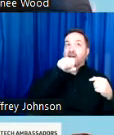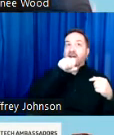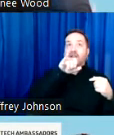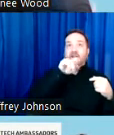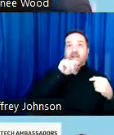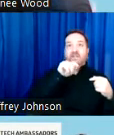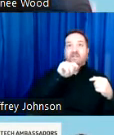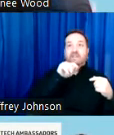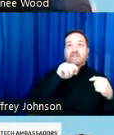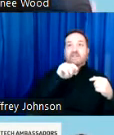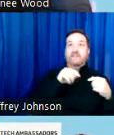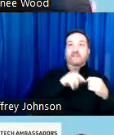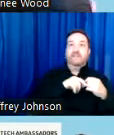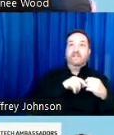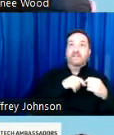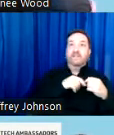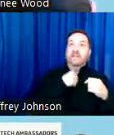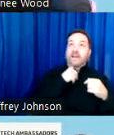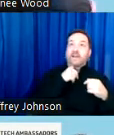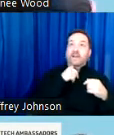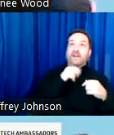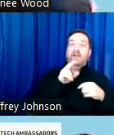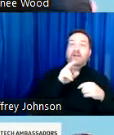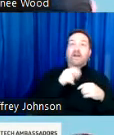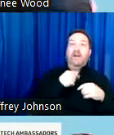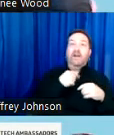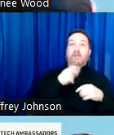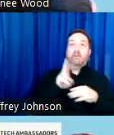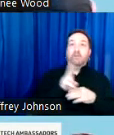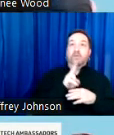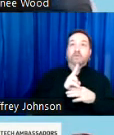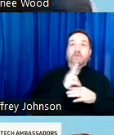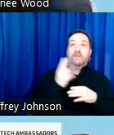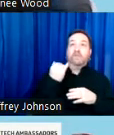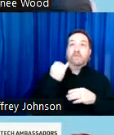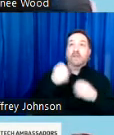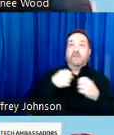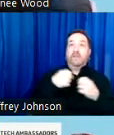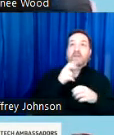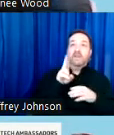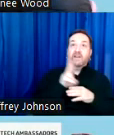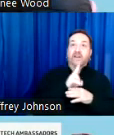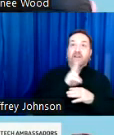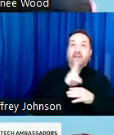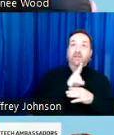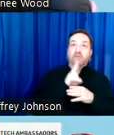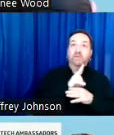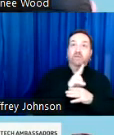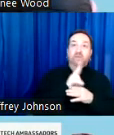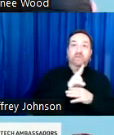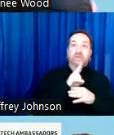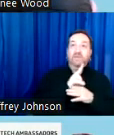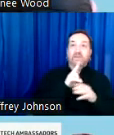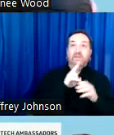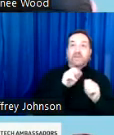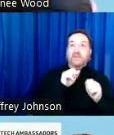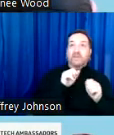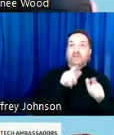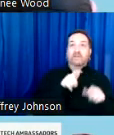don't only use them in the bathroom. I use it by my bed